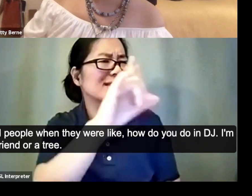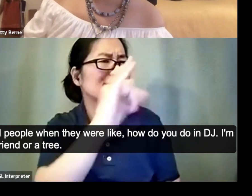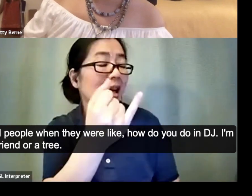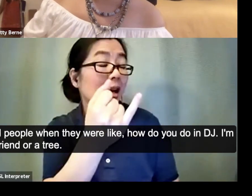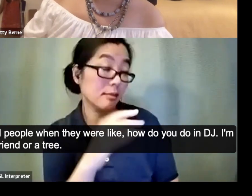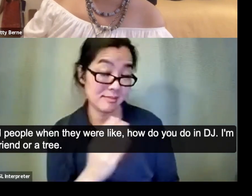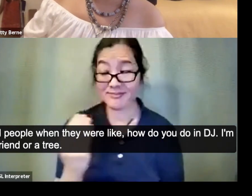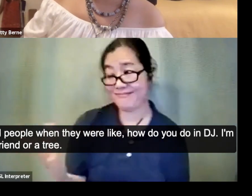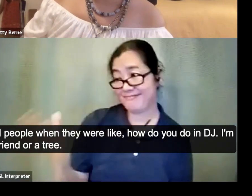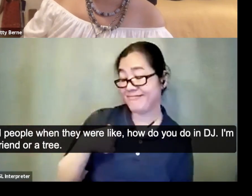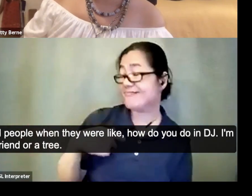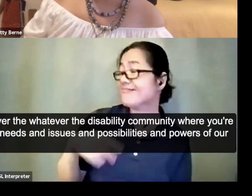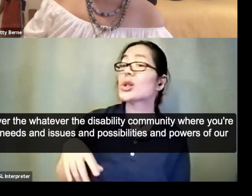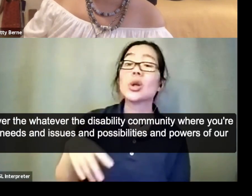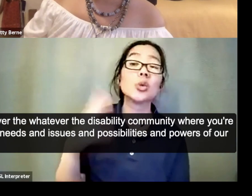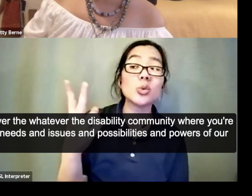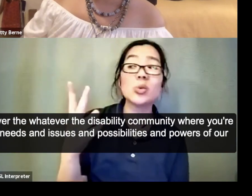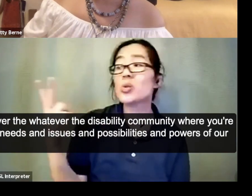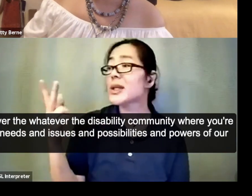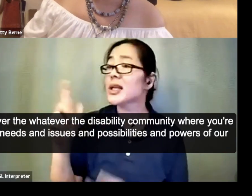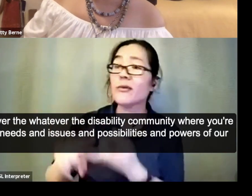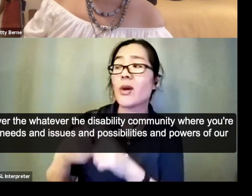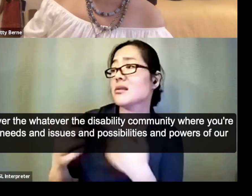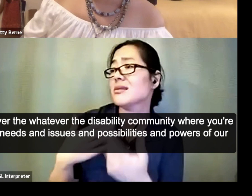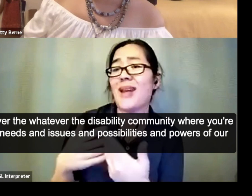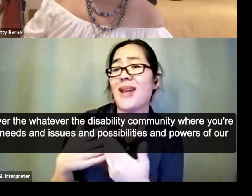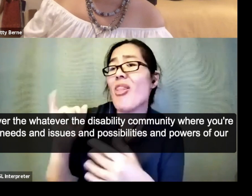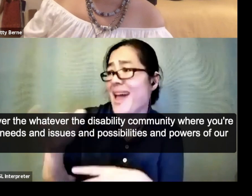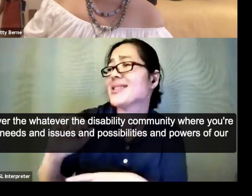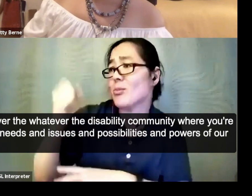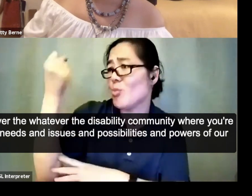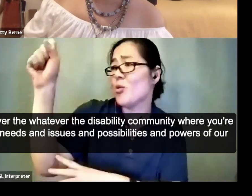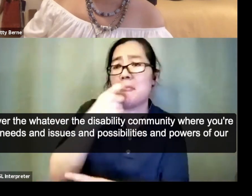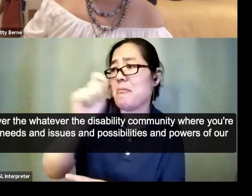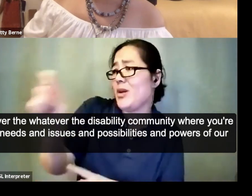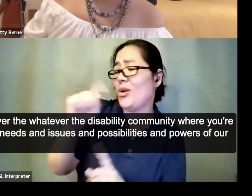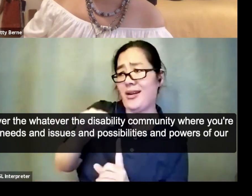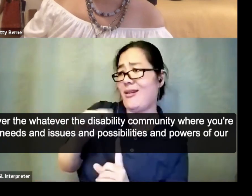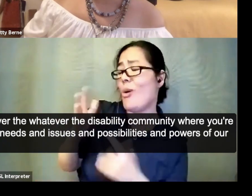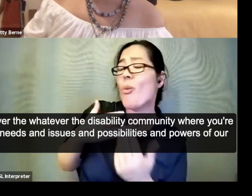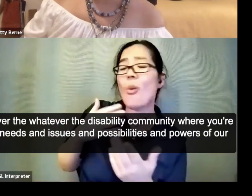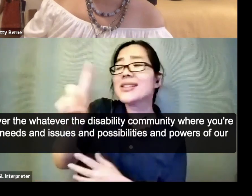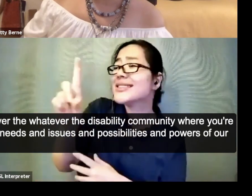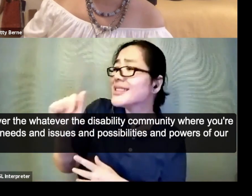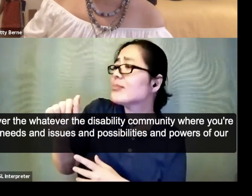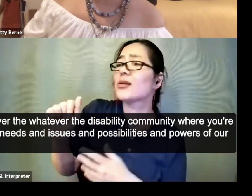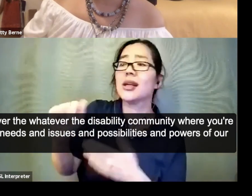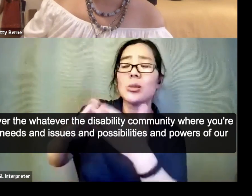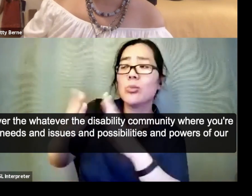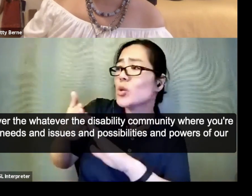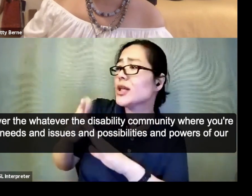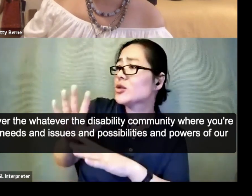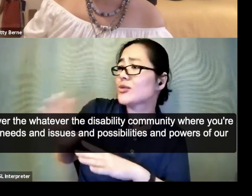one friend or a tree, I don't care, whatever whatever the disability community where you're at is, and you sit down